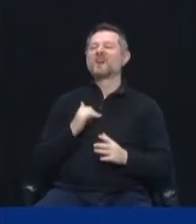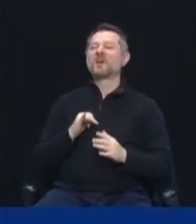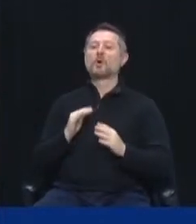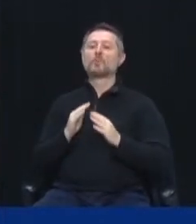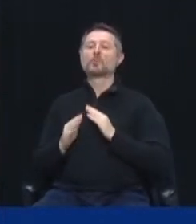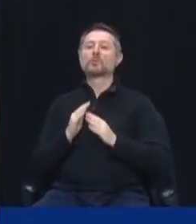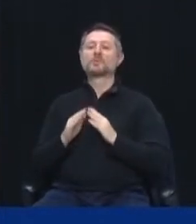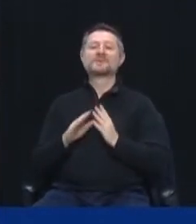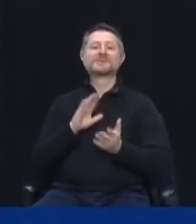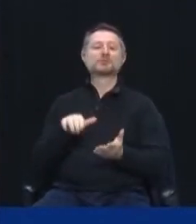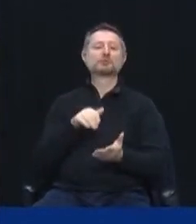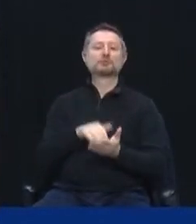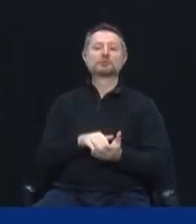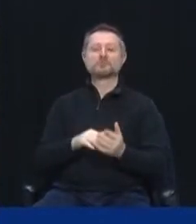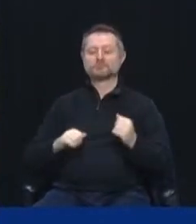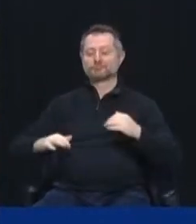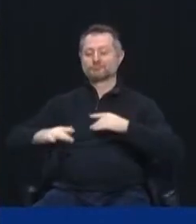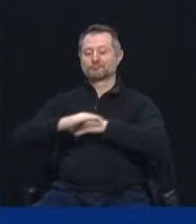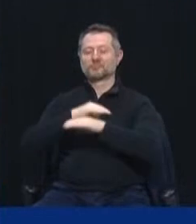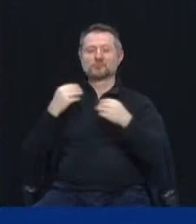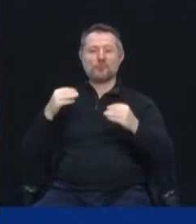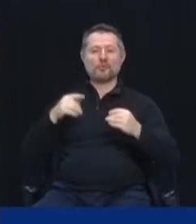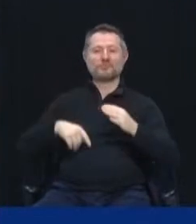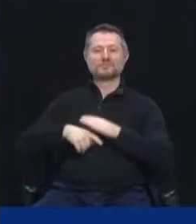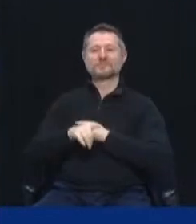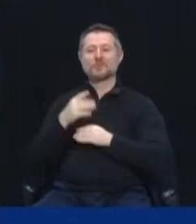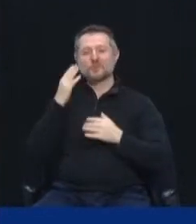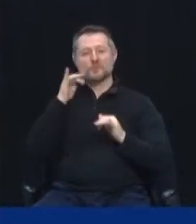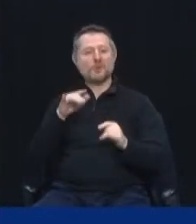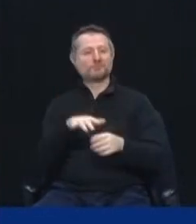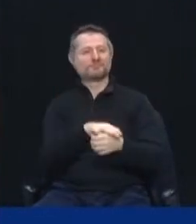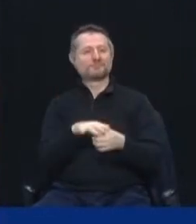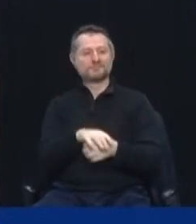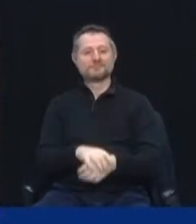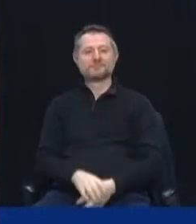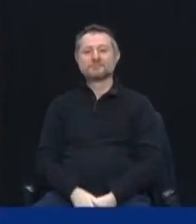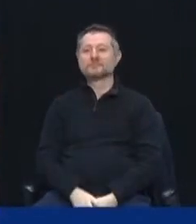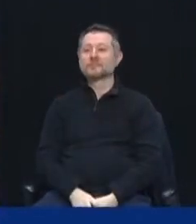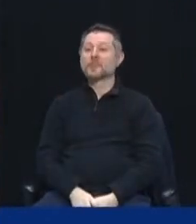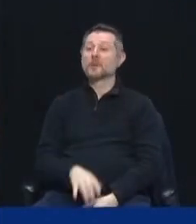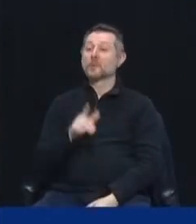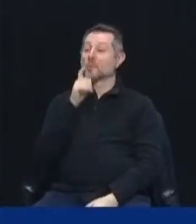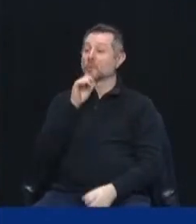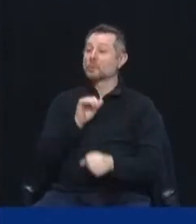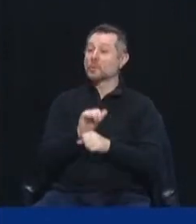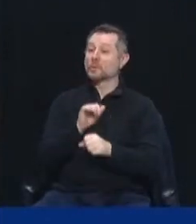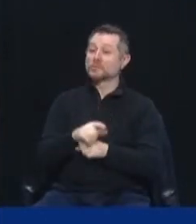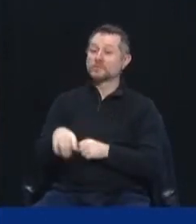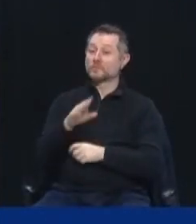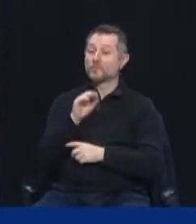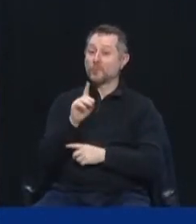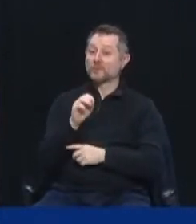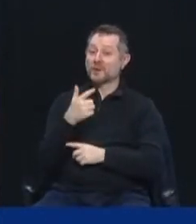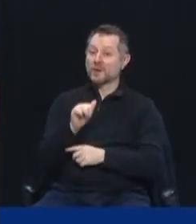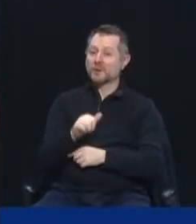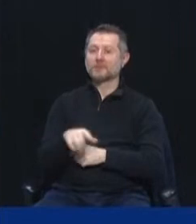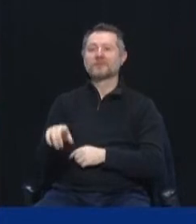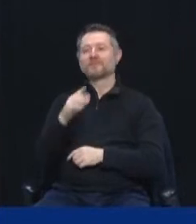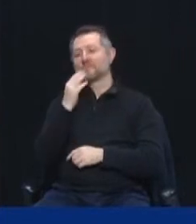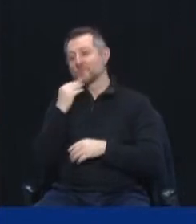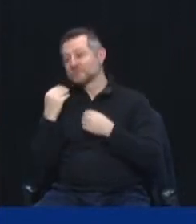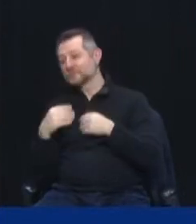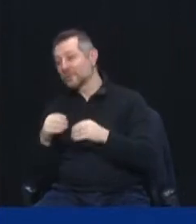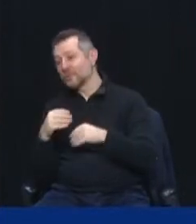of the fabric of our communities. The folks who work at bodegas and the grocery stores